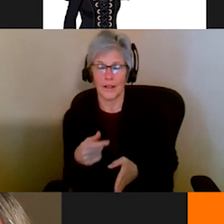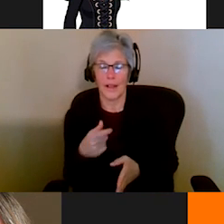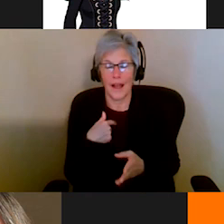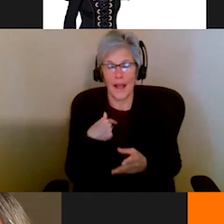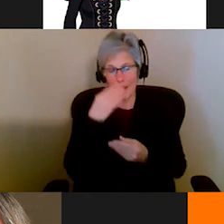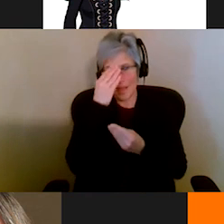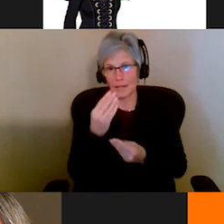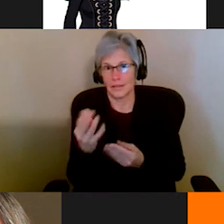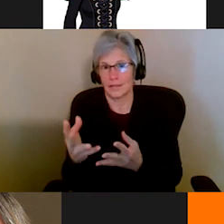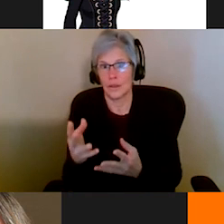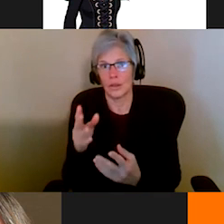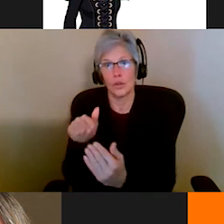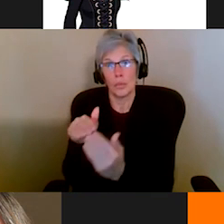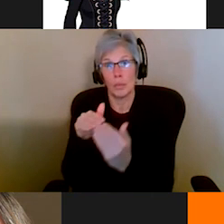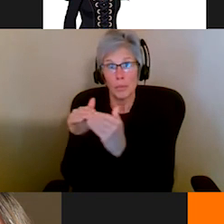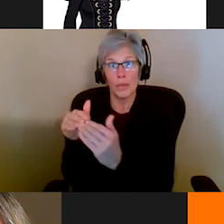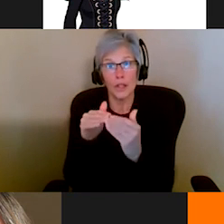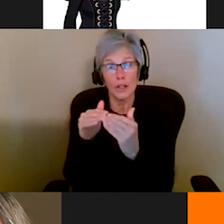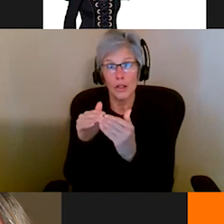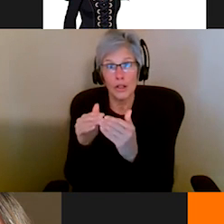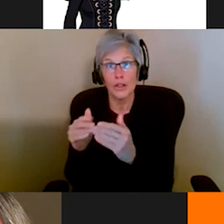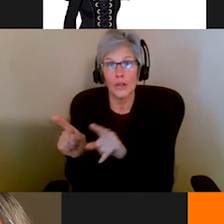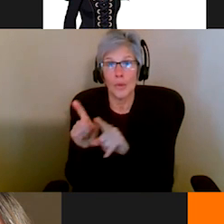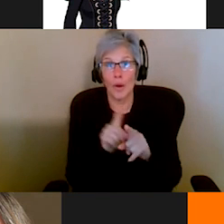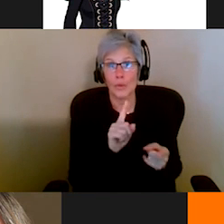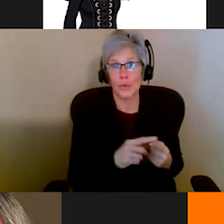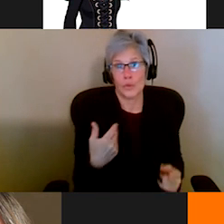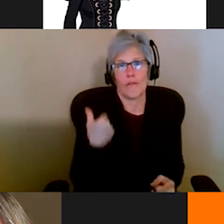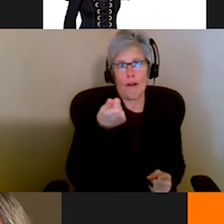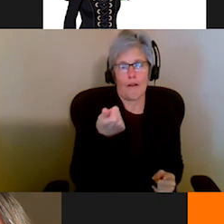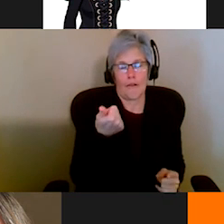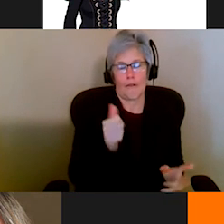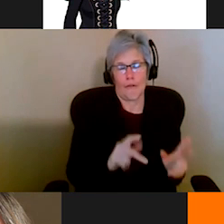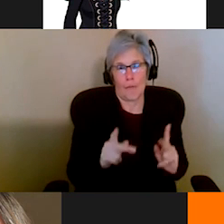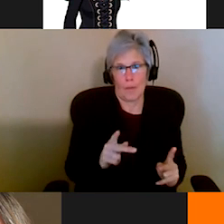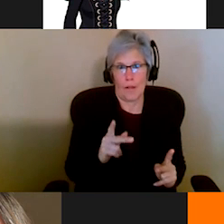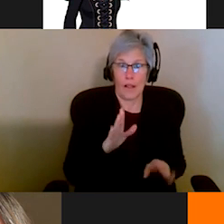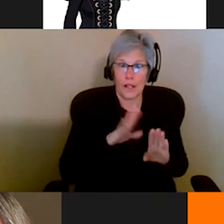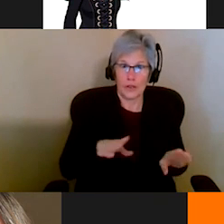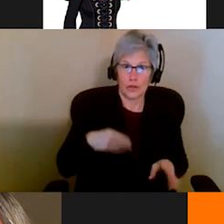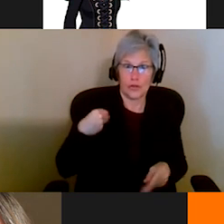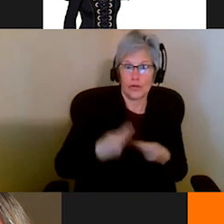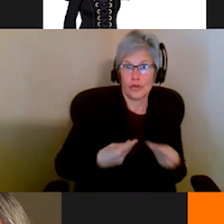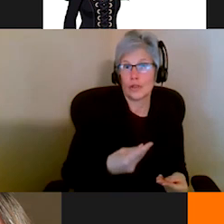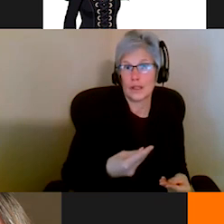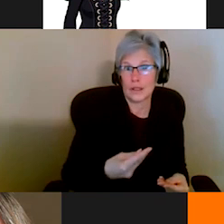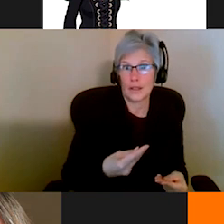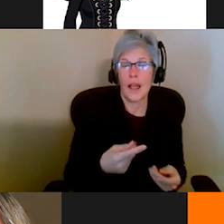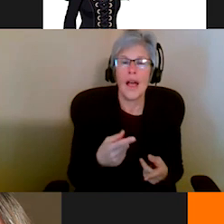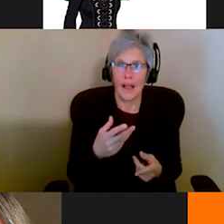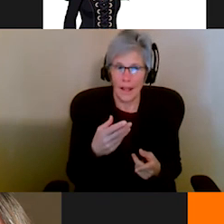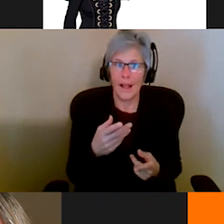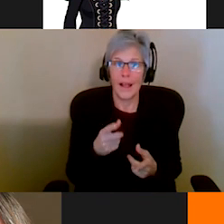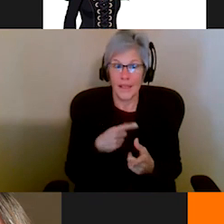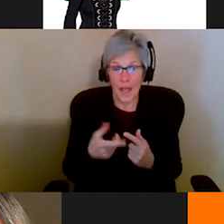only to our peers, but also to our younger people, to our children. And eventually, once we have